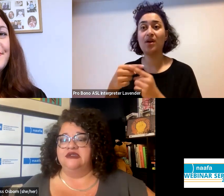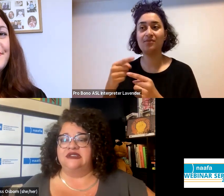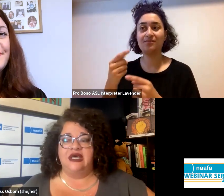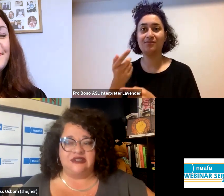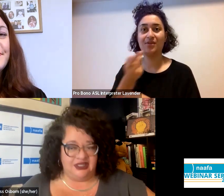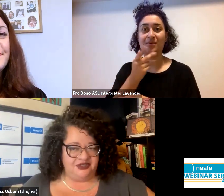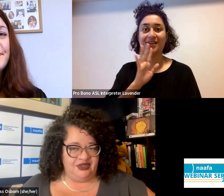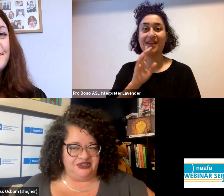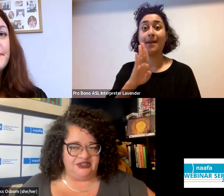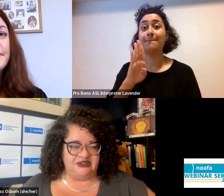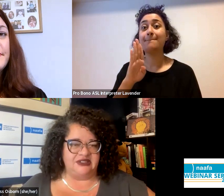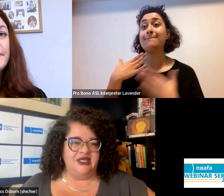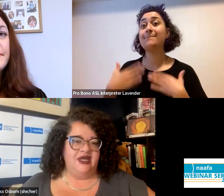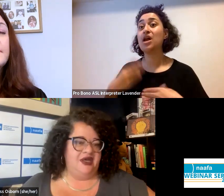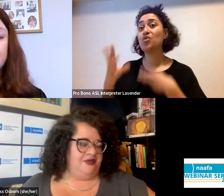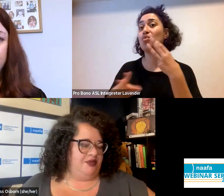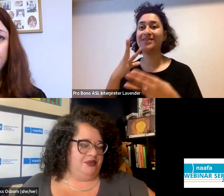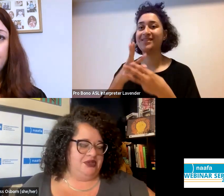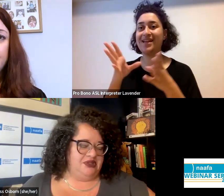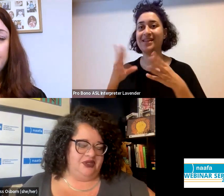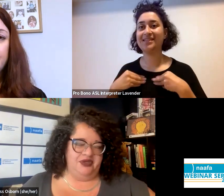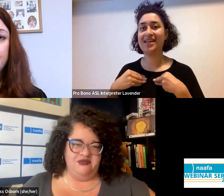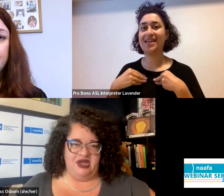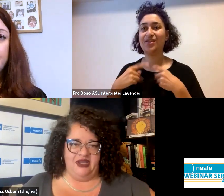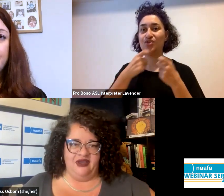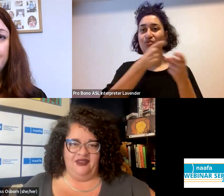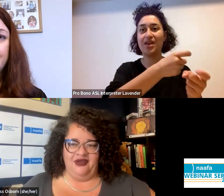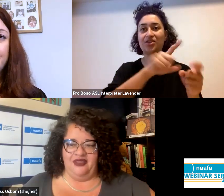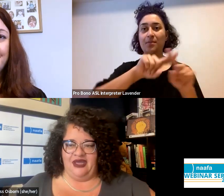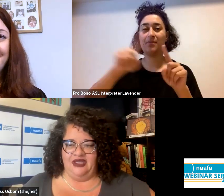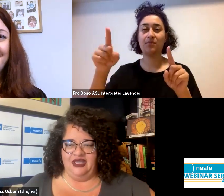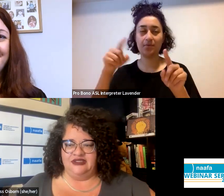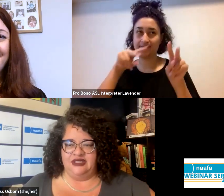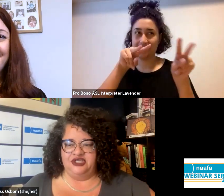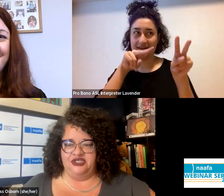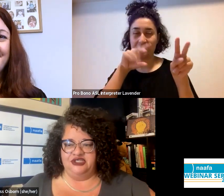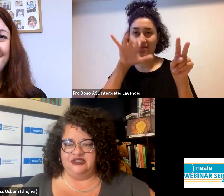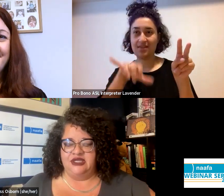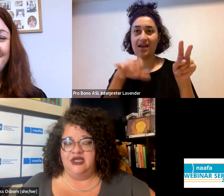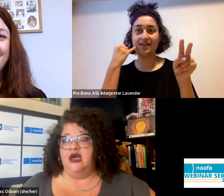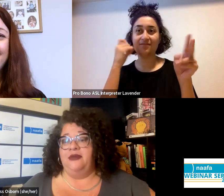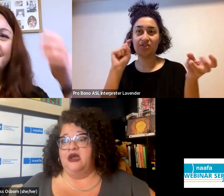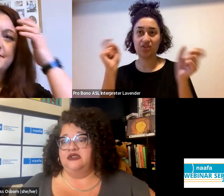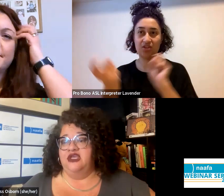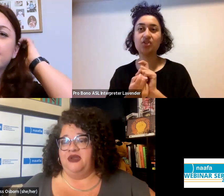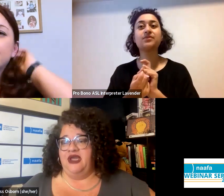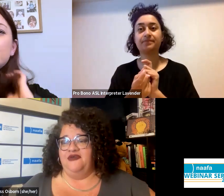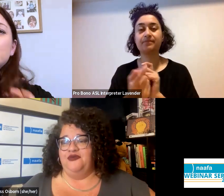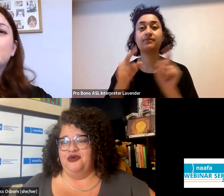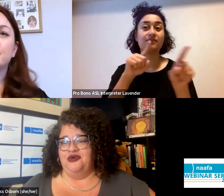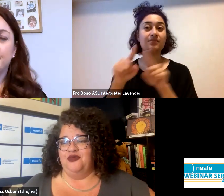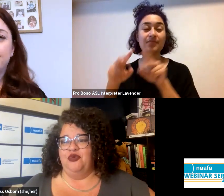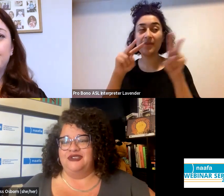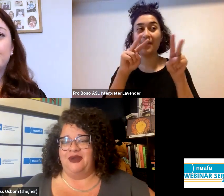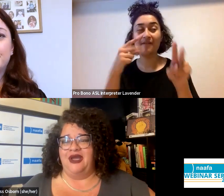Body Worlds is not taking donations, but we will, keep an eye on that in case that changes, and also keep an eye